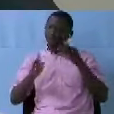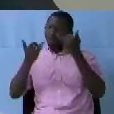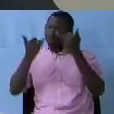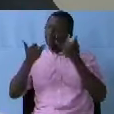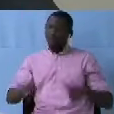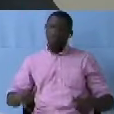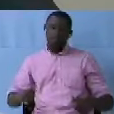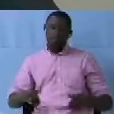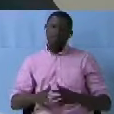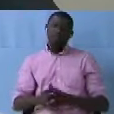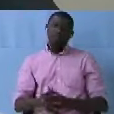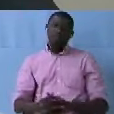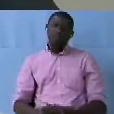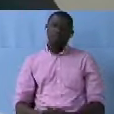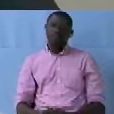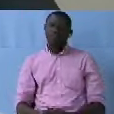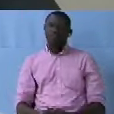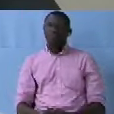professionally.